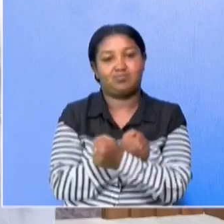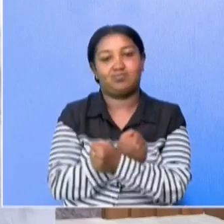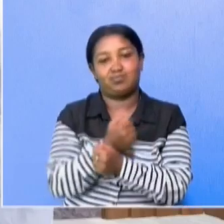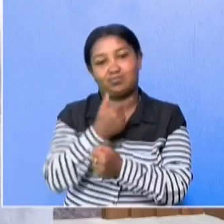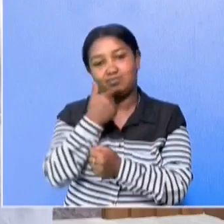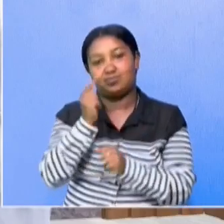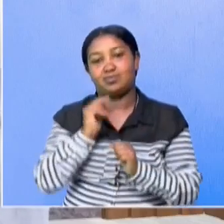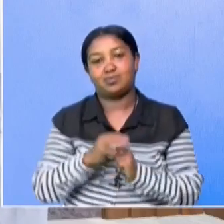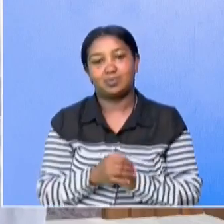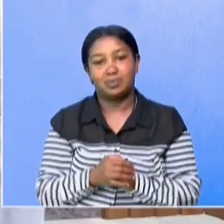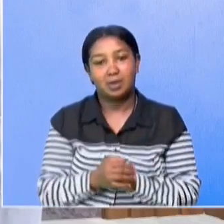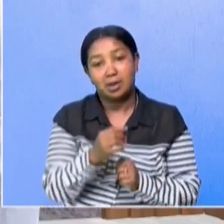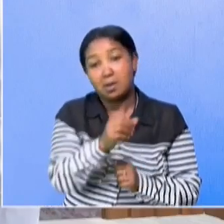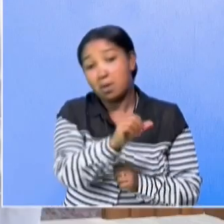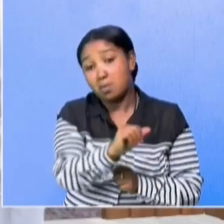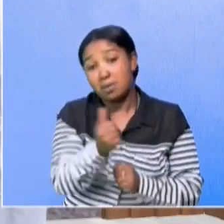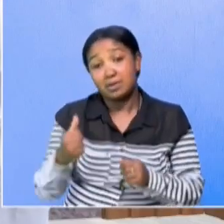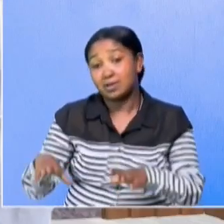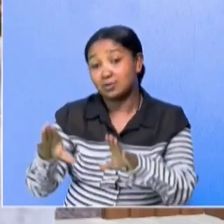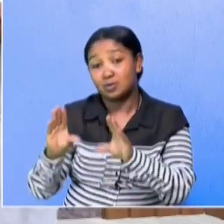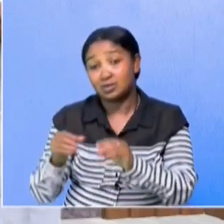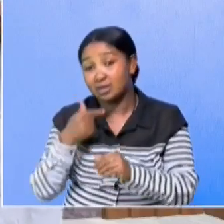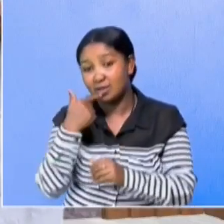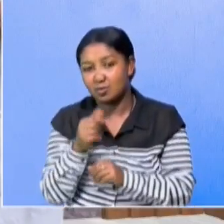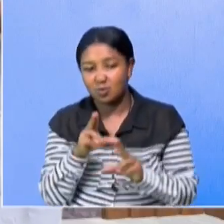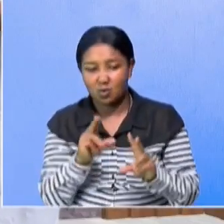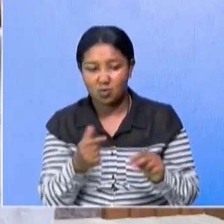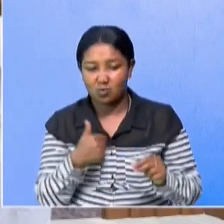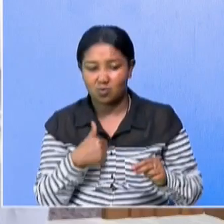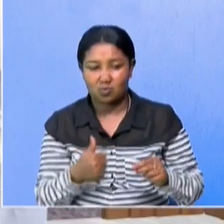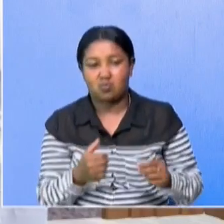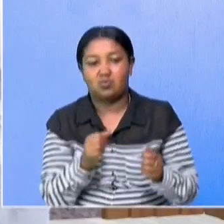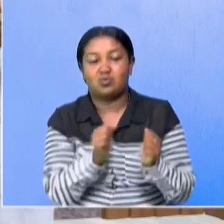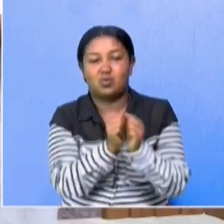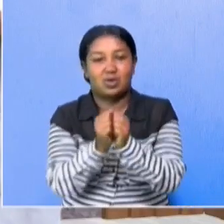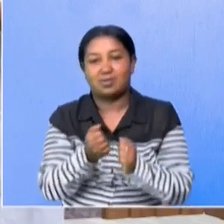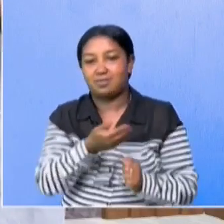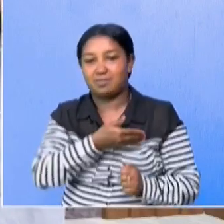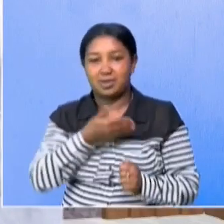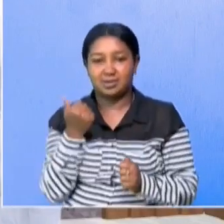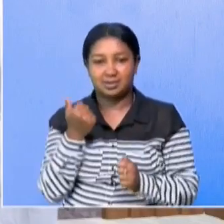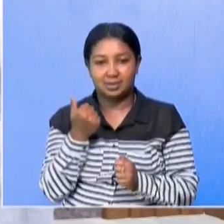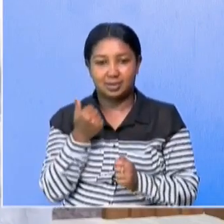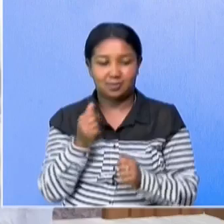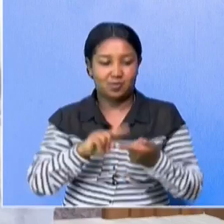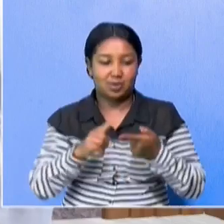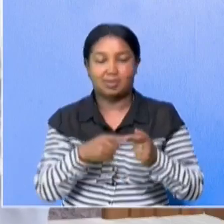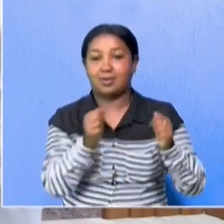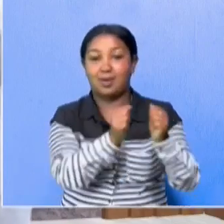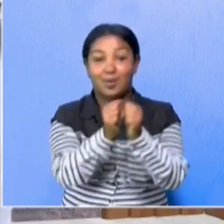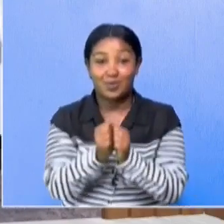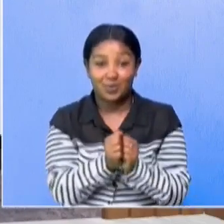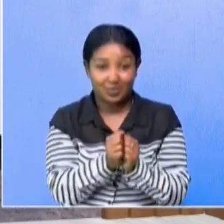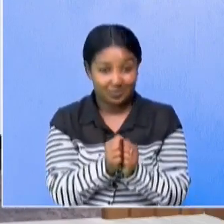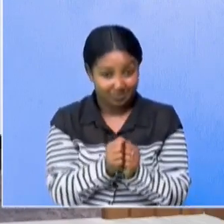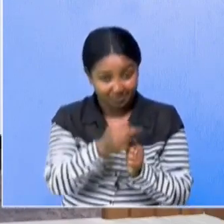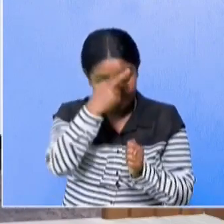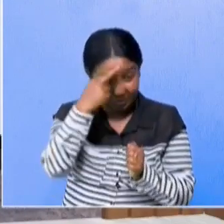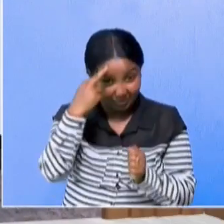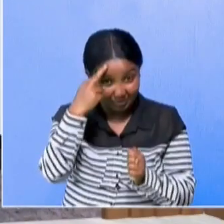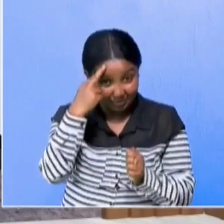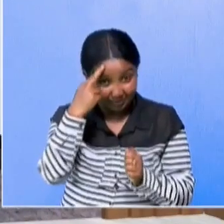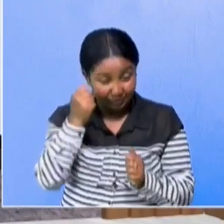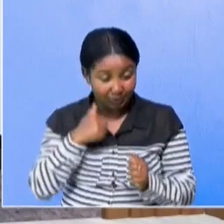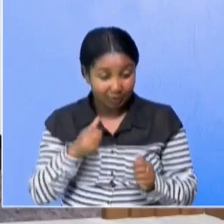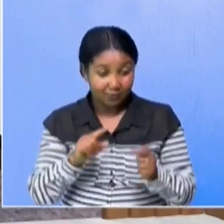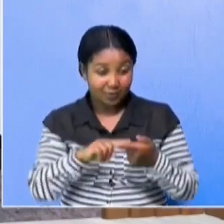and okay. Others may say that, oh, I like reading together. I like reading with my friends. That's why, because when